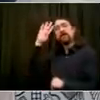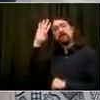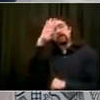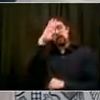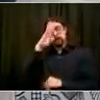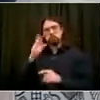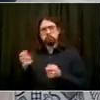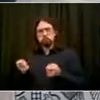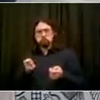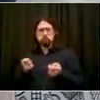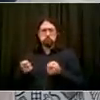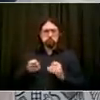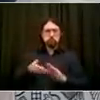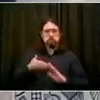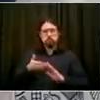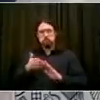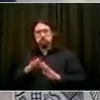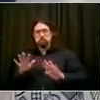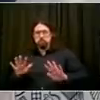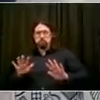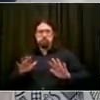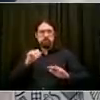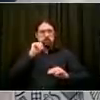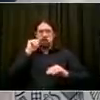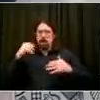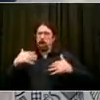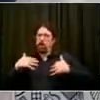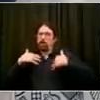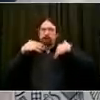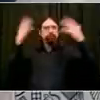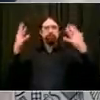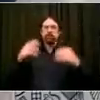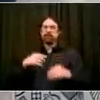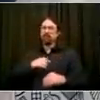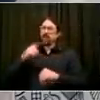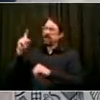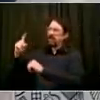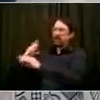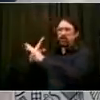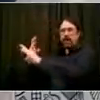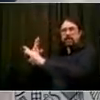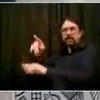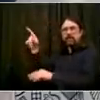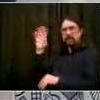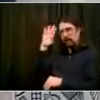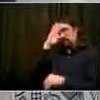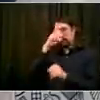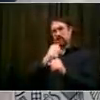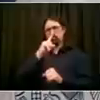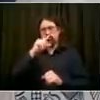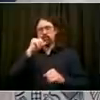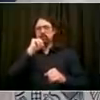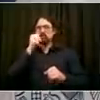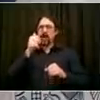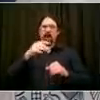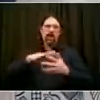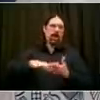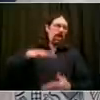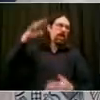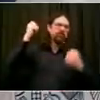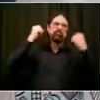to fight this back. So the state standards are clear. The governor did exactly the right thing. He said, look,